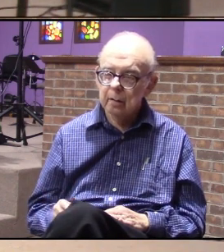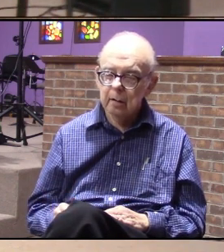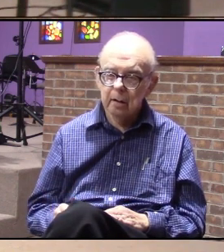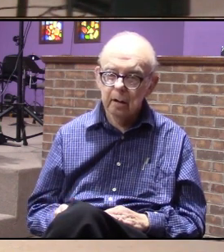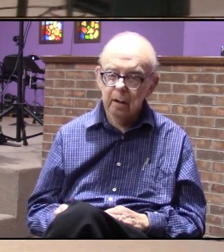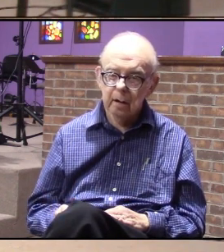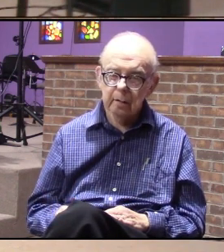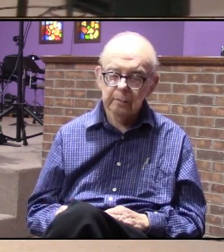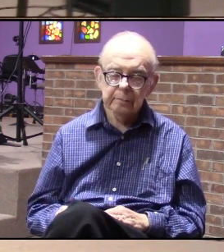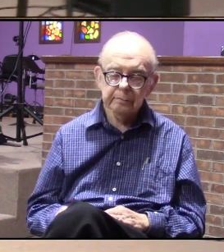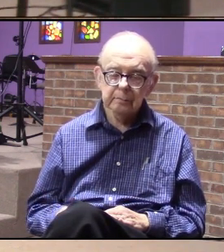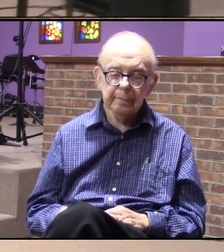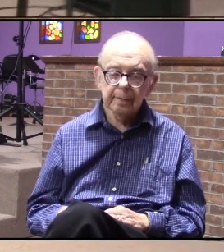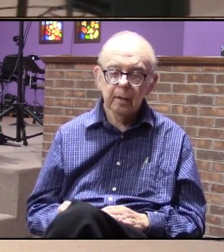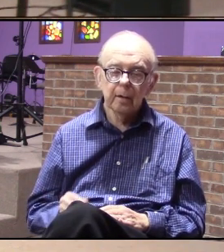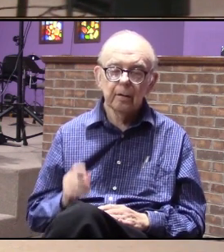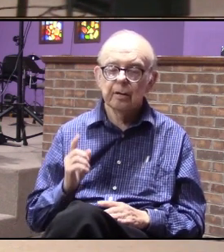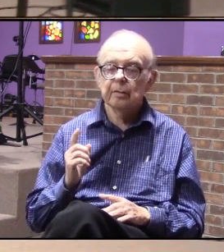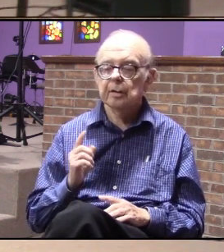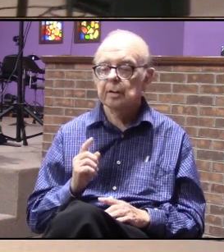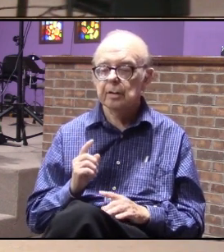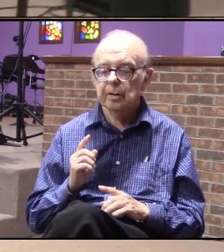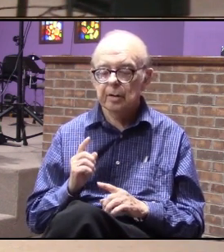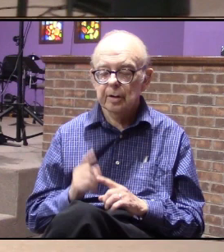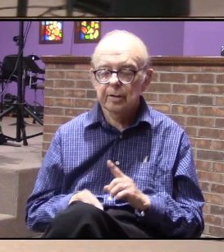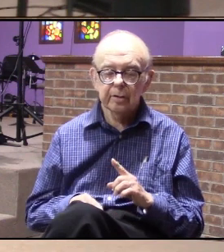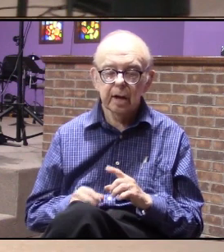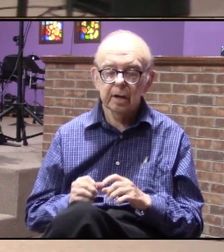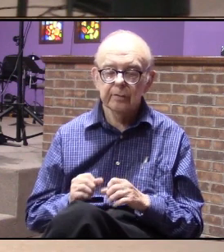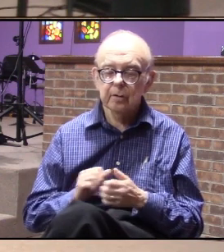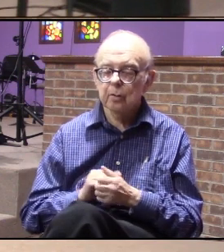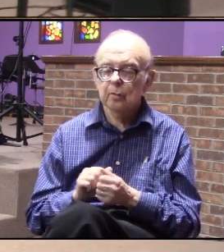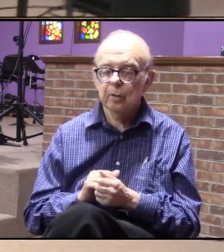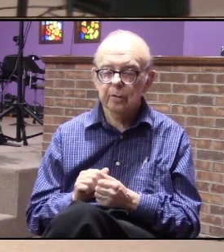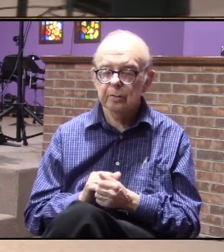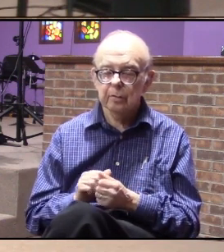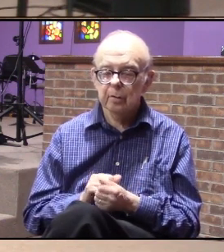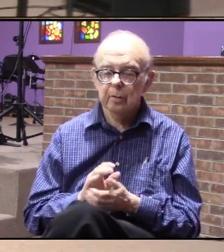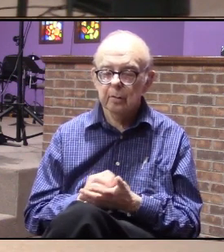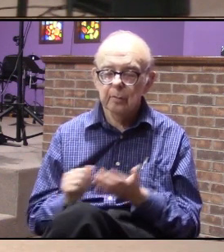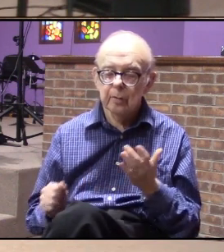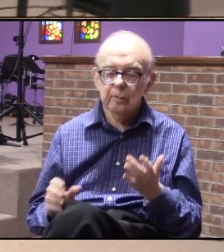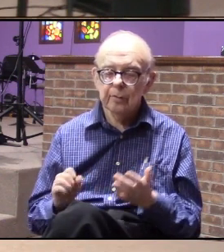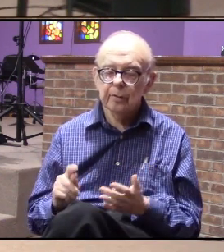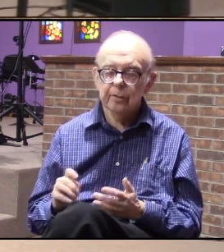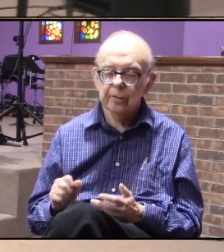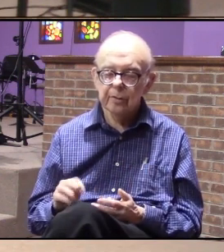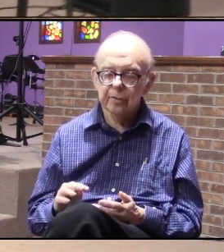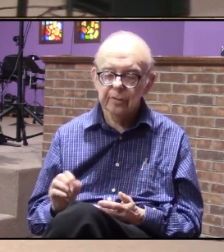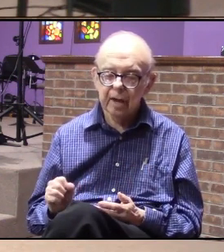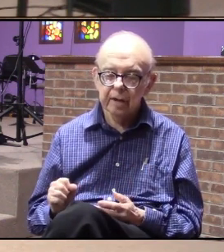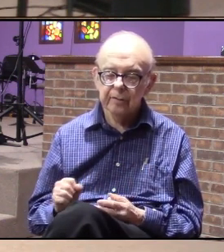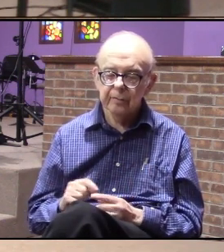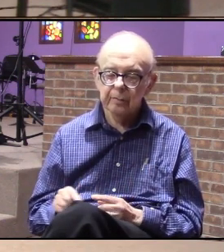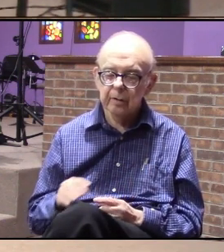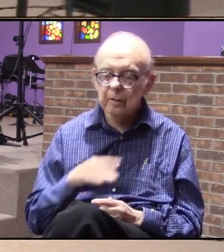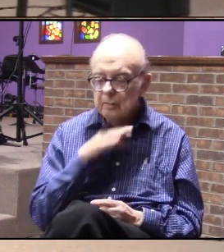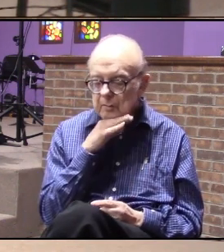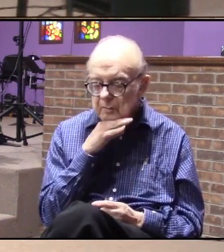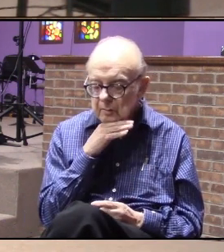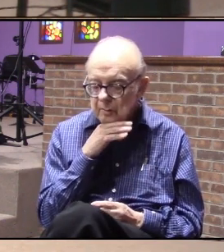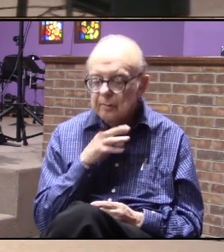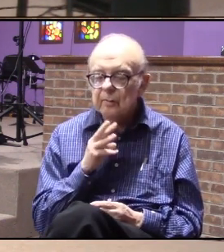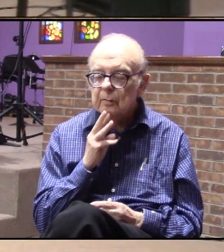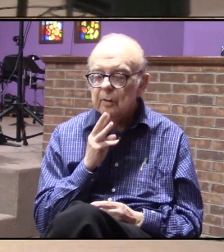you couldn't even wash them and get the stains out from the fuel oil and the water and stuff.